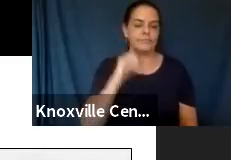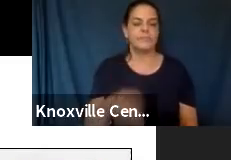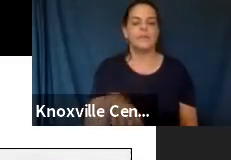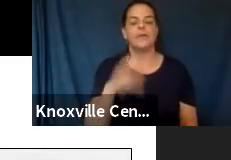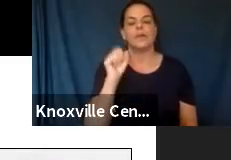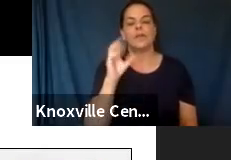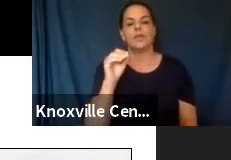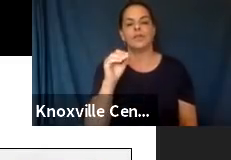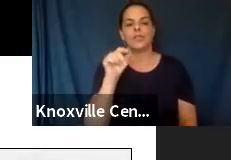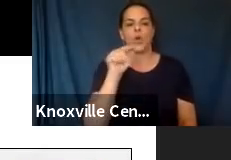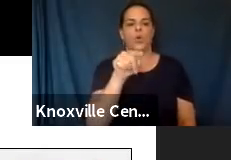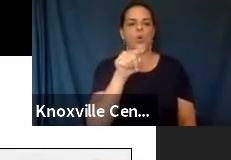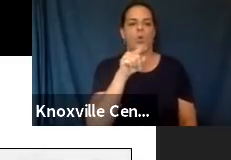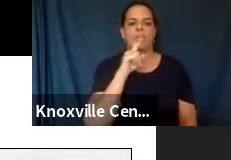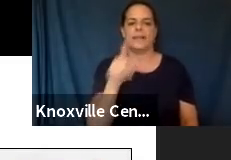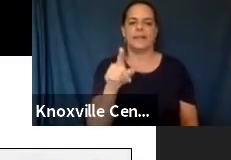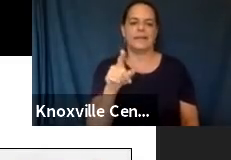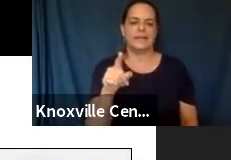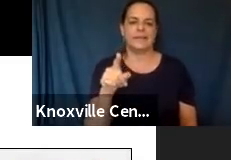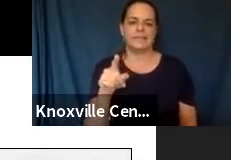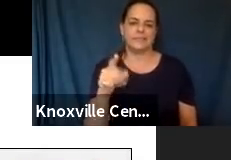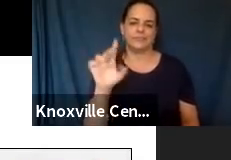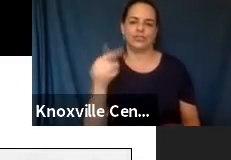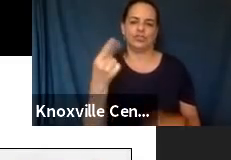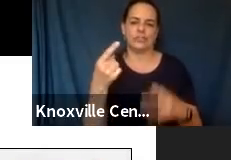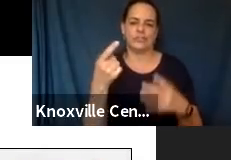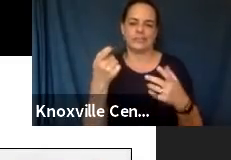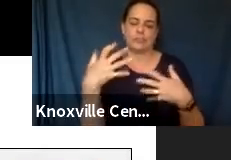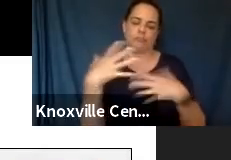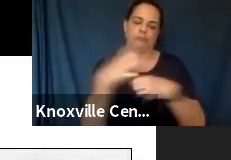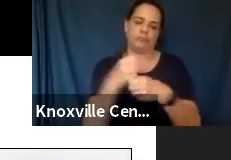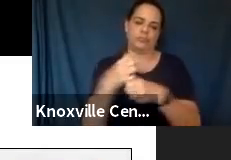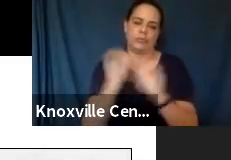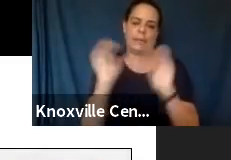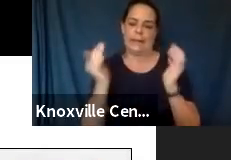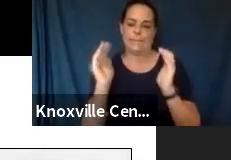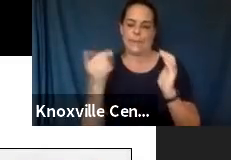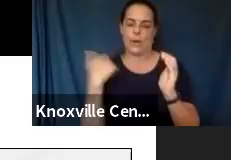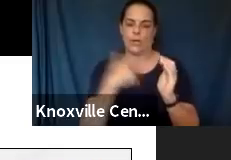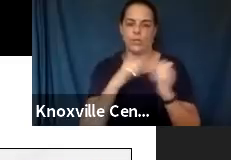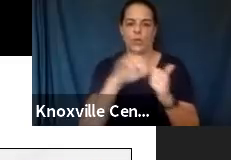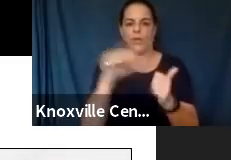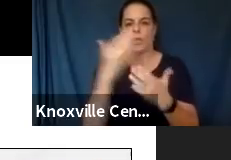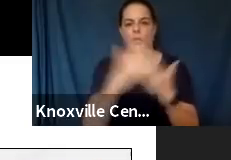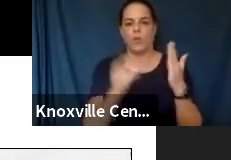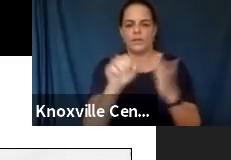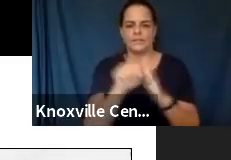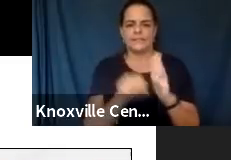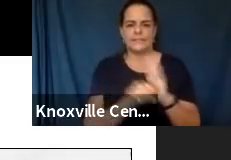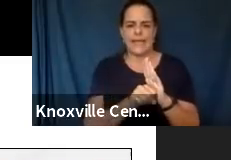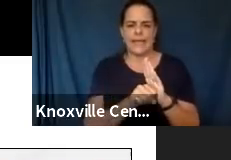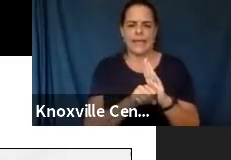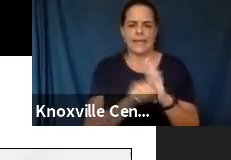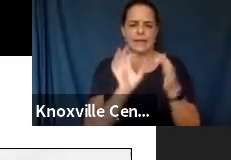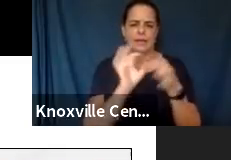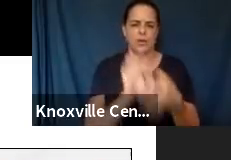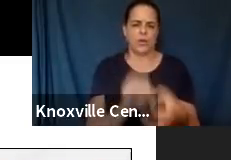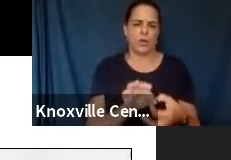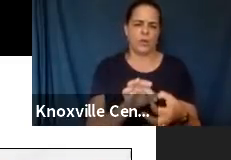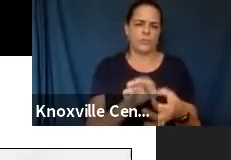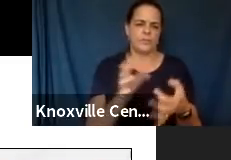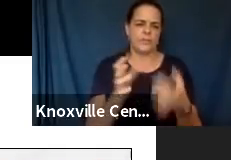So this just kind of contrasts us to other parts of the state in terms